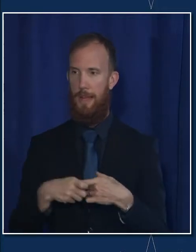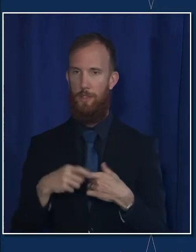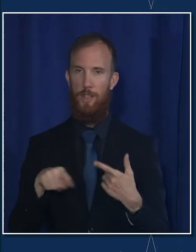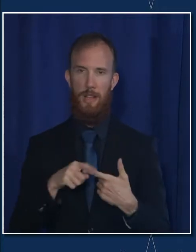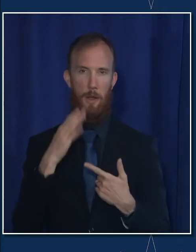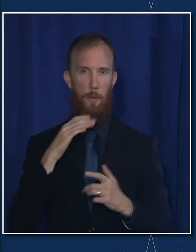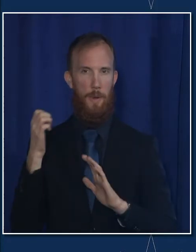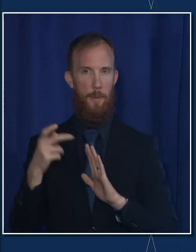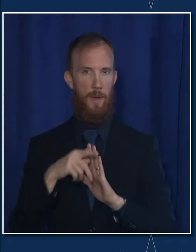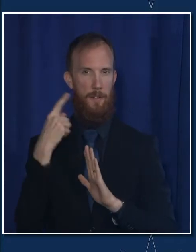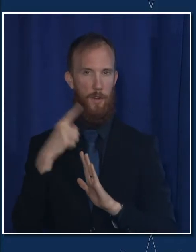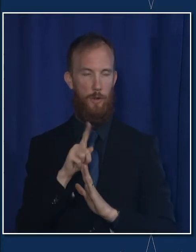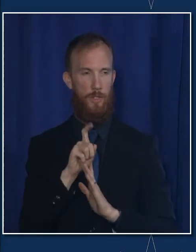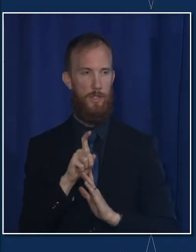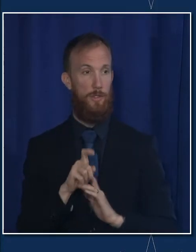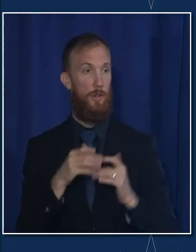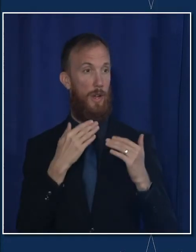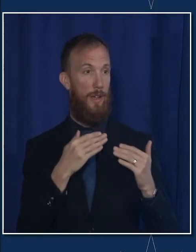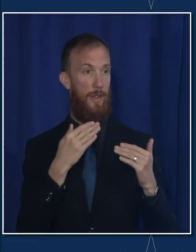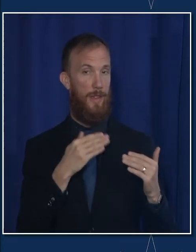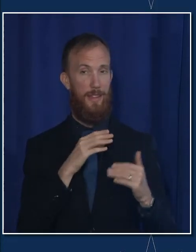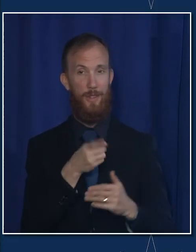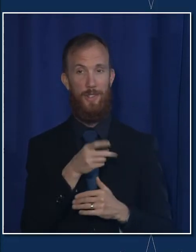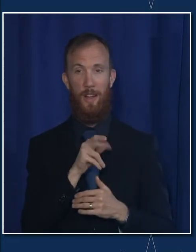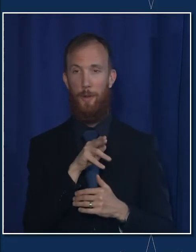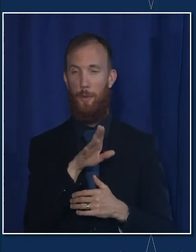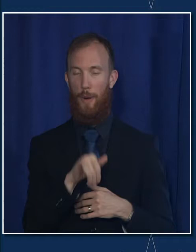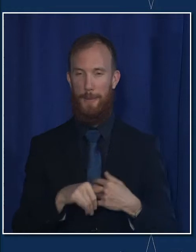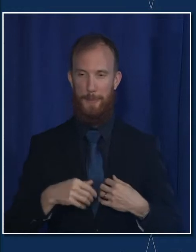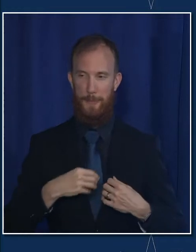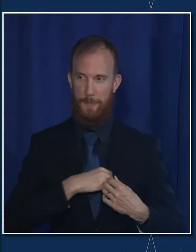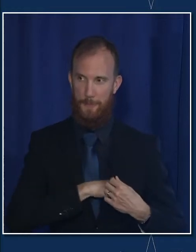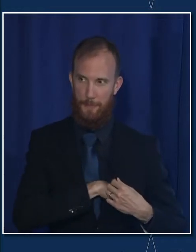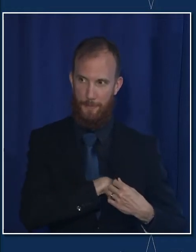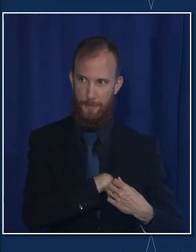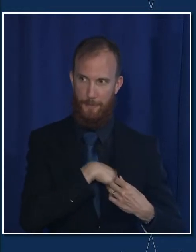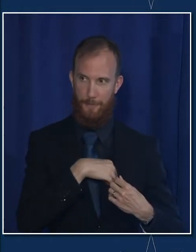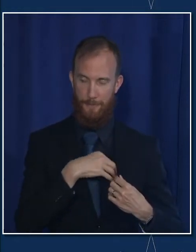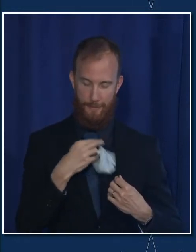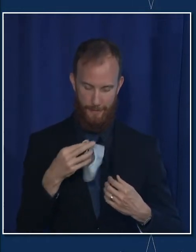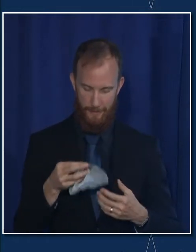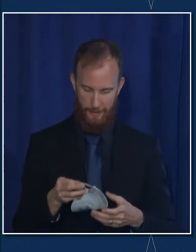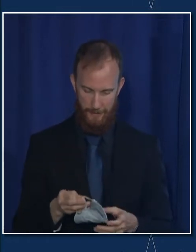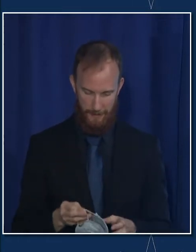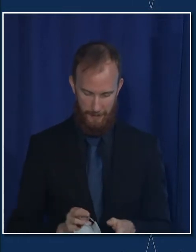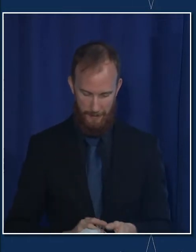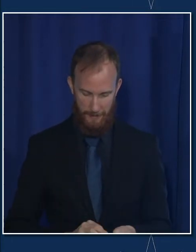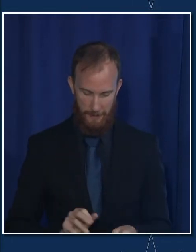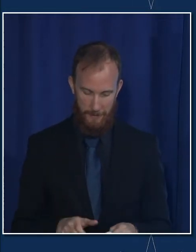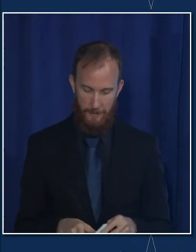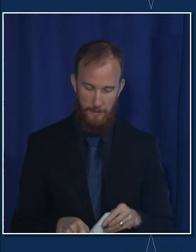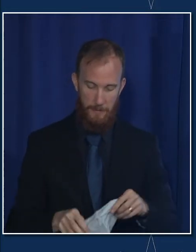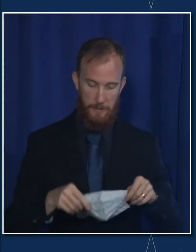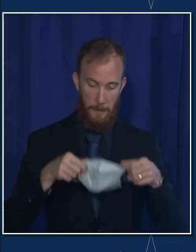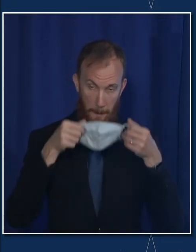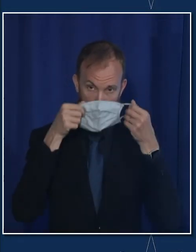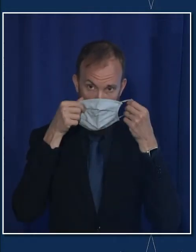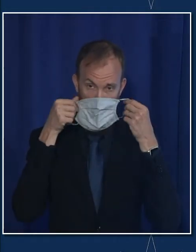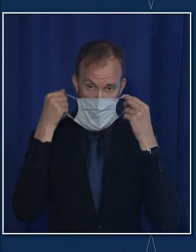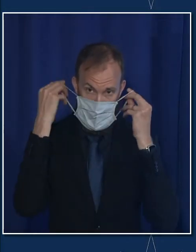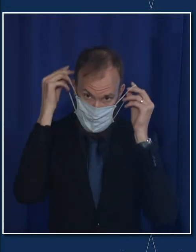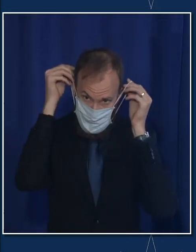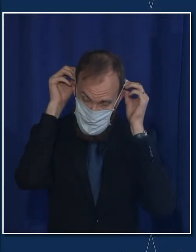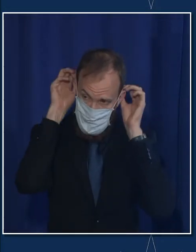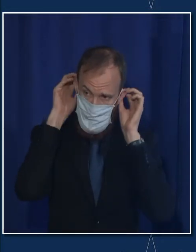Thank you, Dr. Arbery. Yo soy la doctora Geraldine Luna, directora médica del Departamento de Salud Pública de Chicago. Y les voy a traer